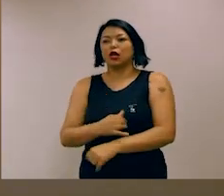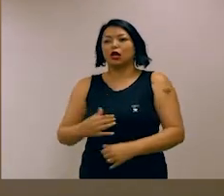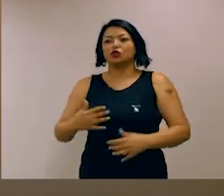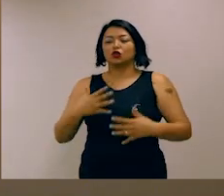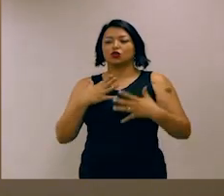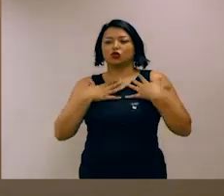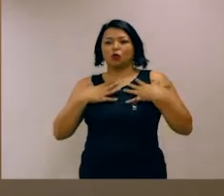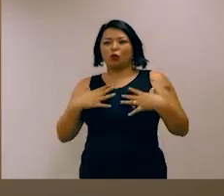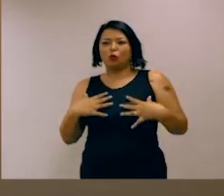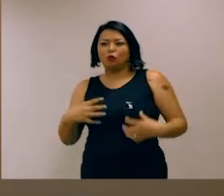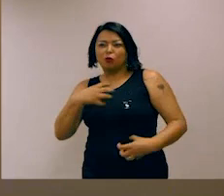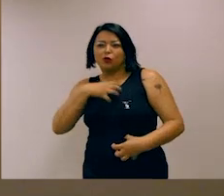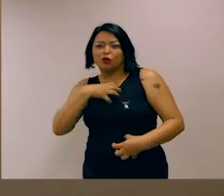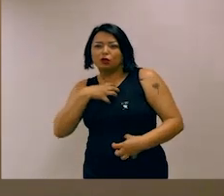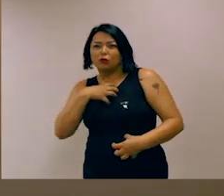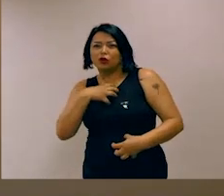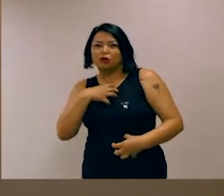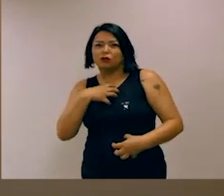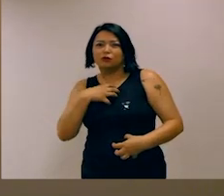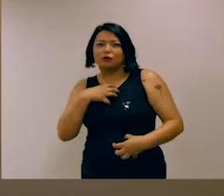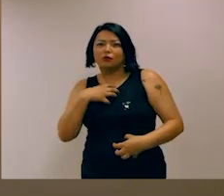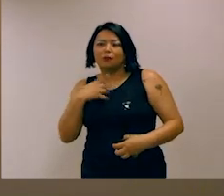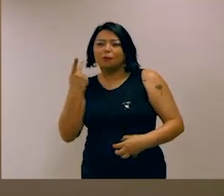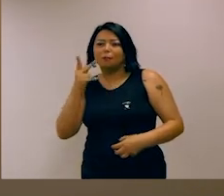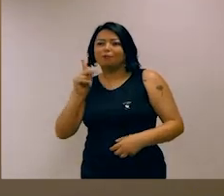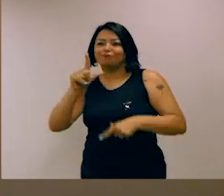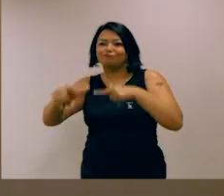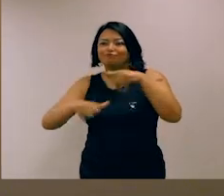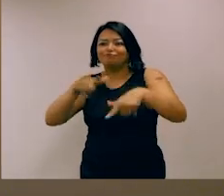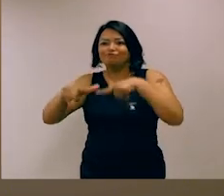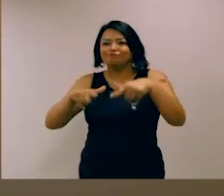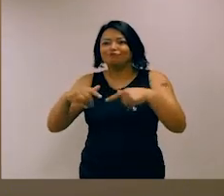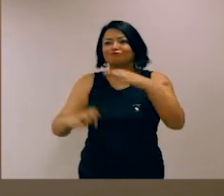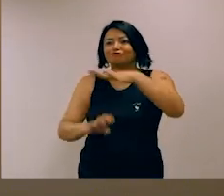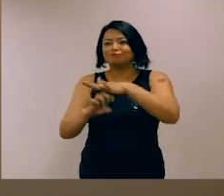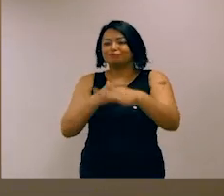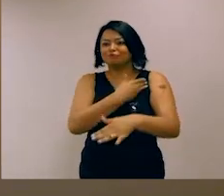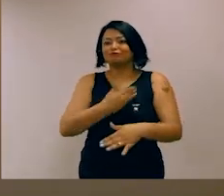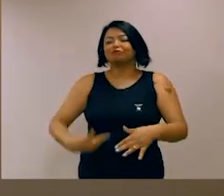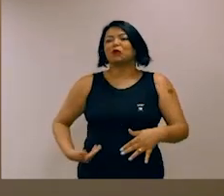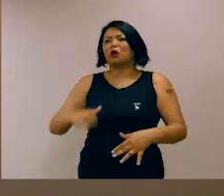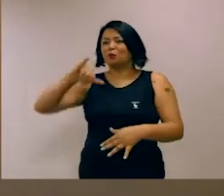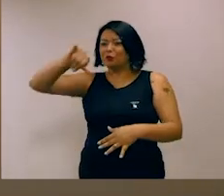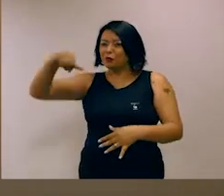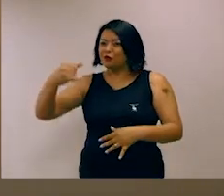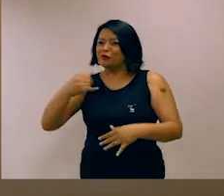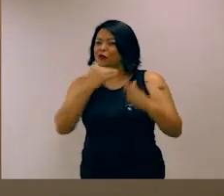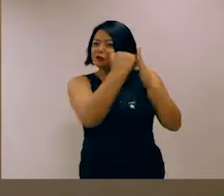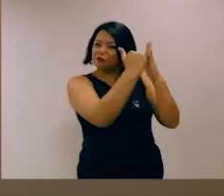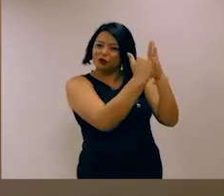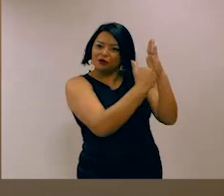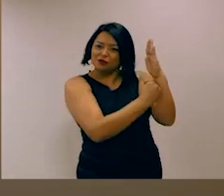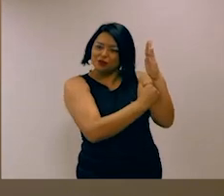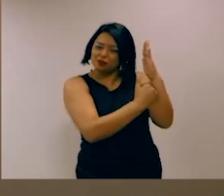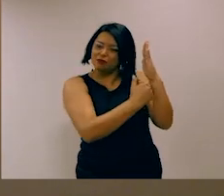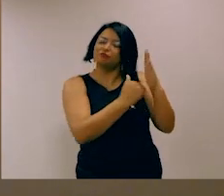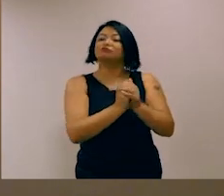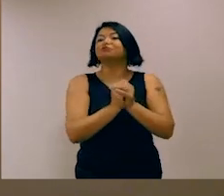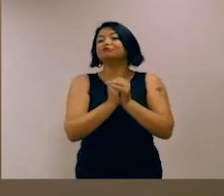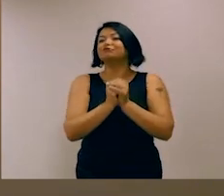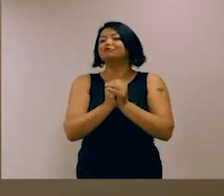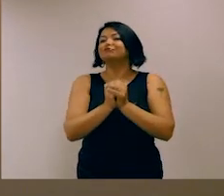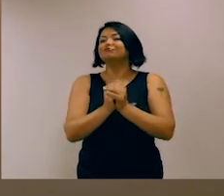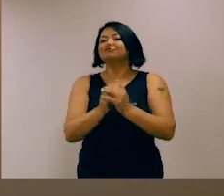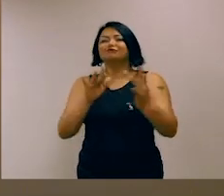how better to design public policies based on behavioral modeling. Please enjoy